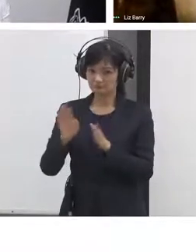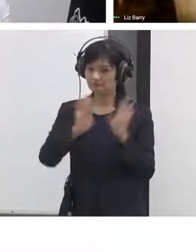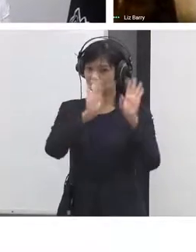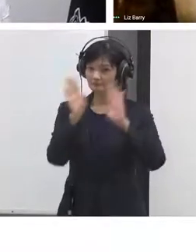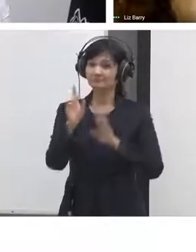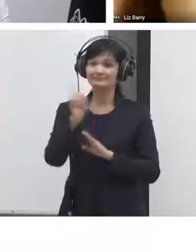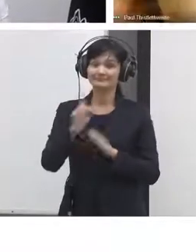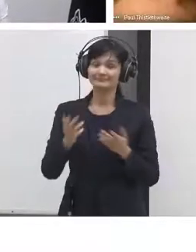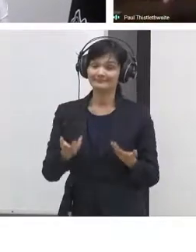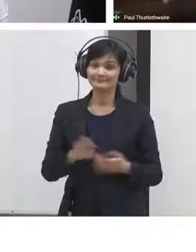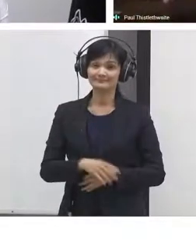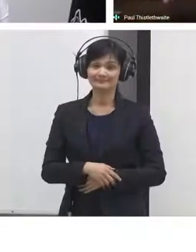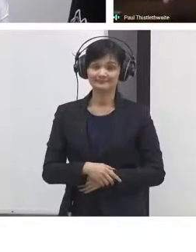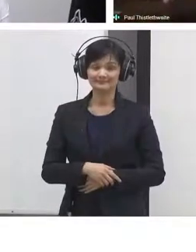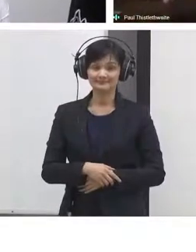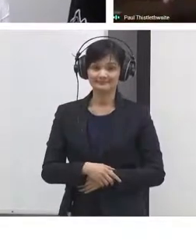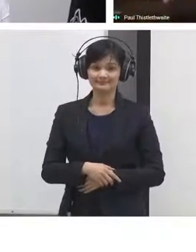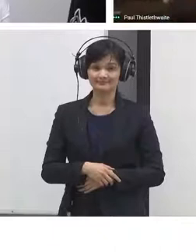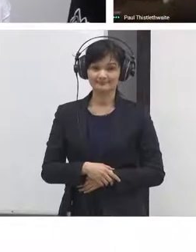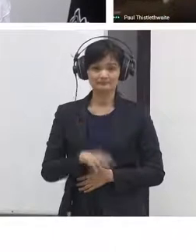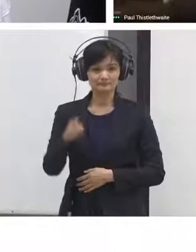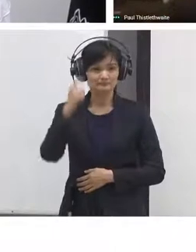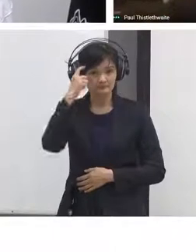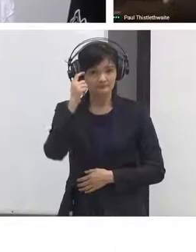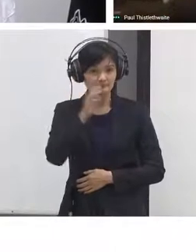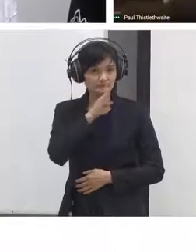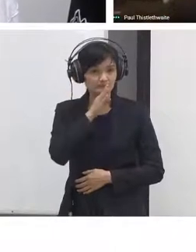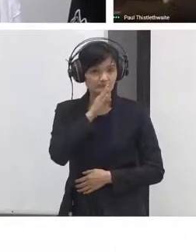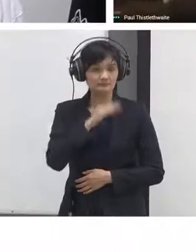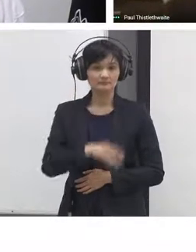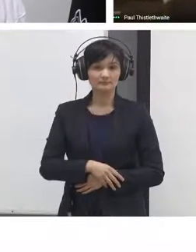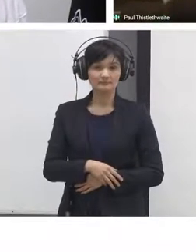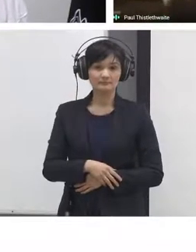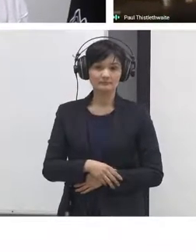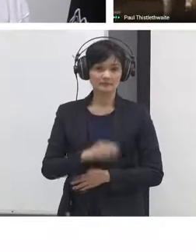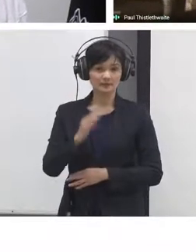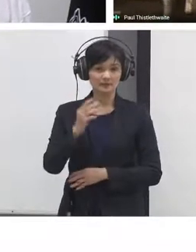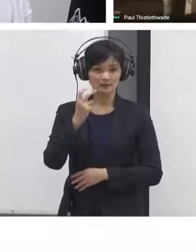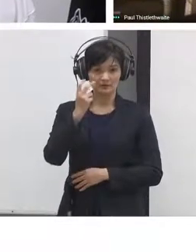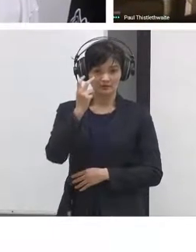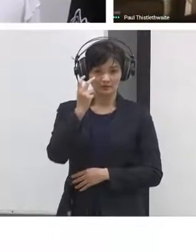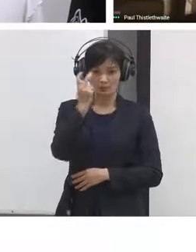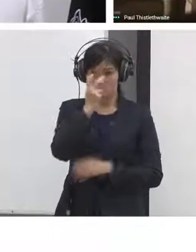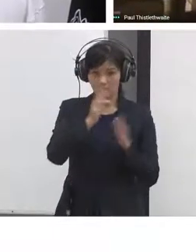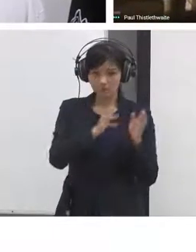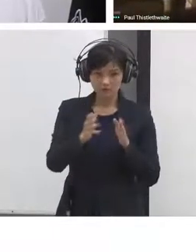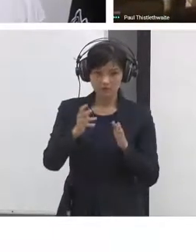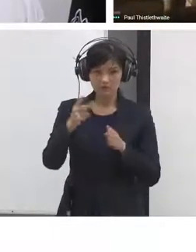are you saying documents or governance governance governance governance yes